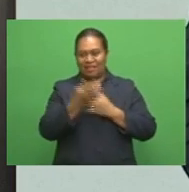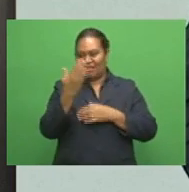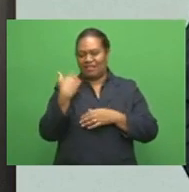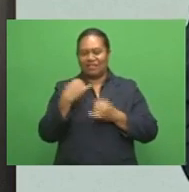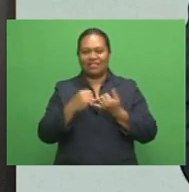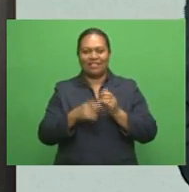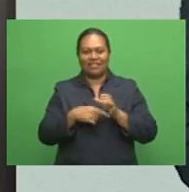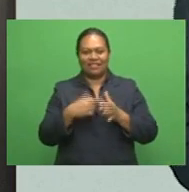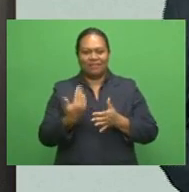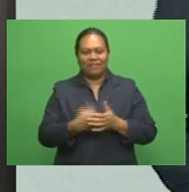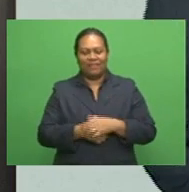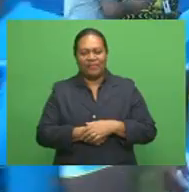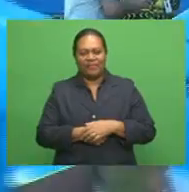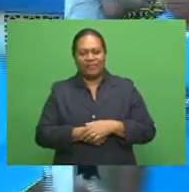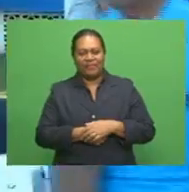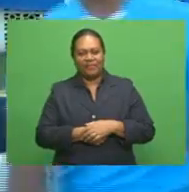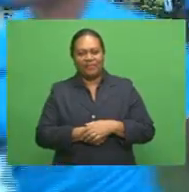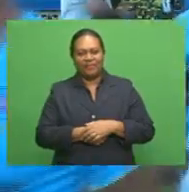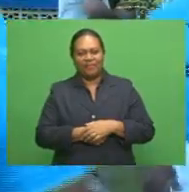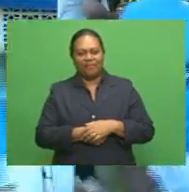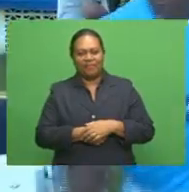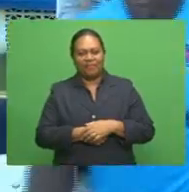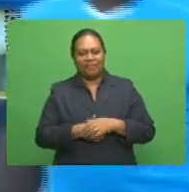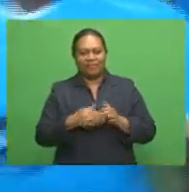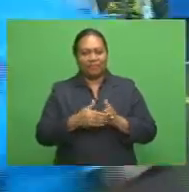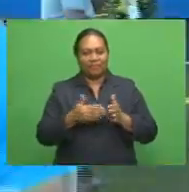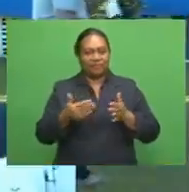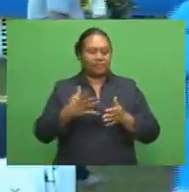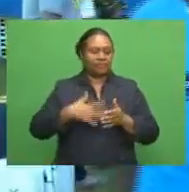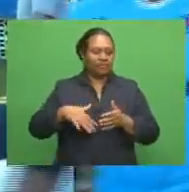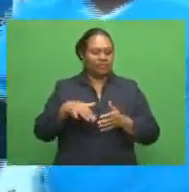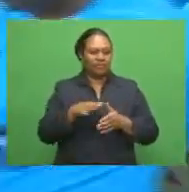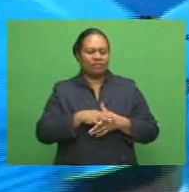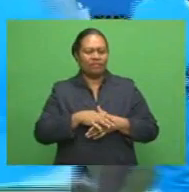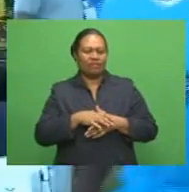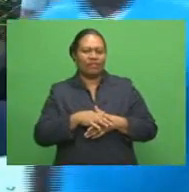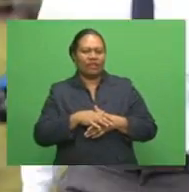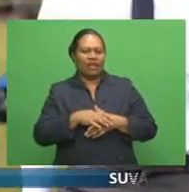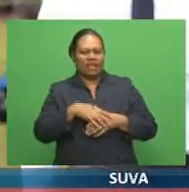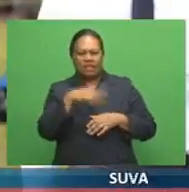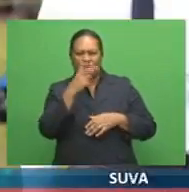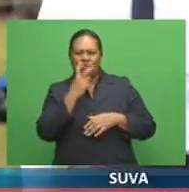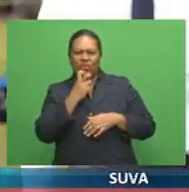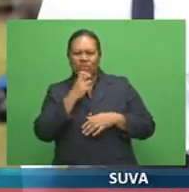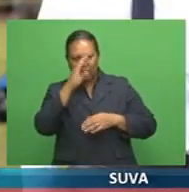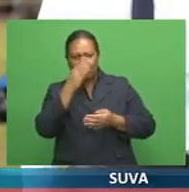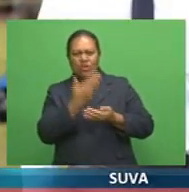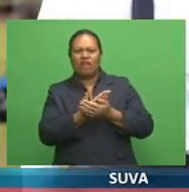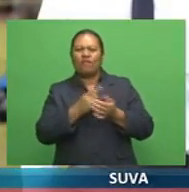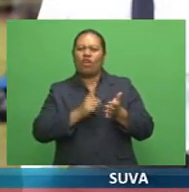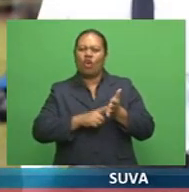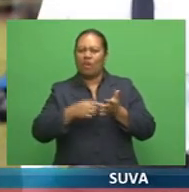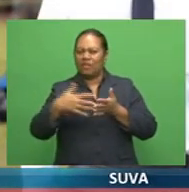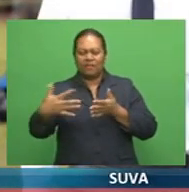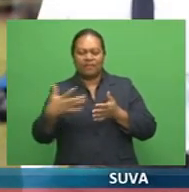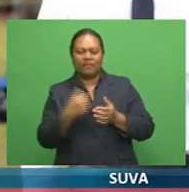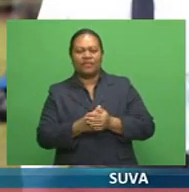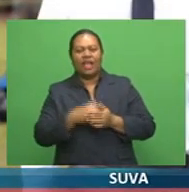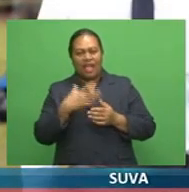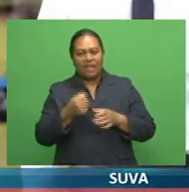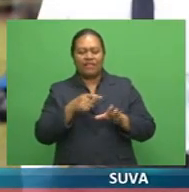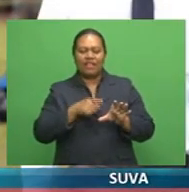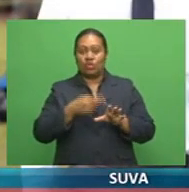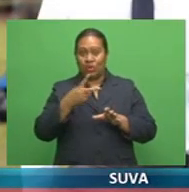Caroline Tavi reports. Stand still. The former Lomeri Secondary School student secured a year scholarship